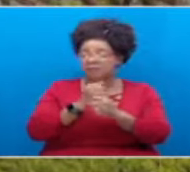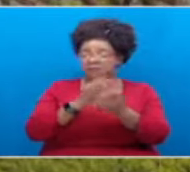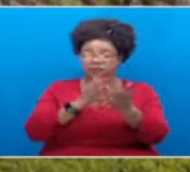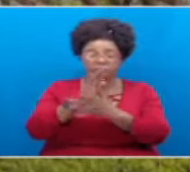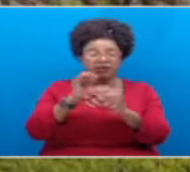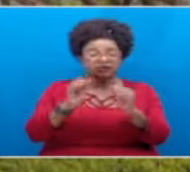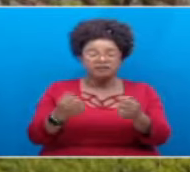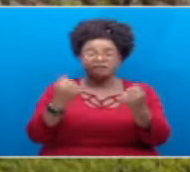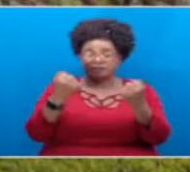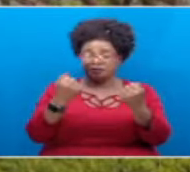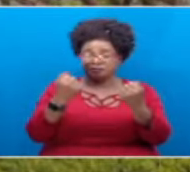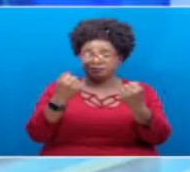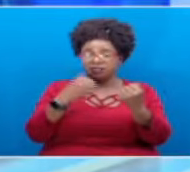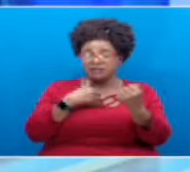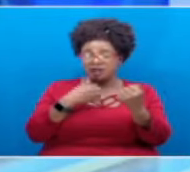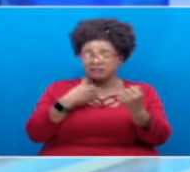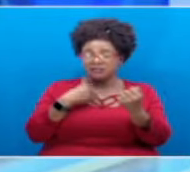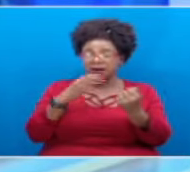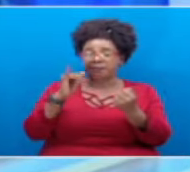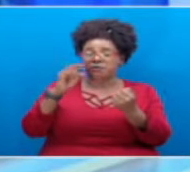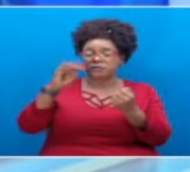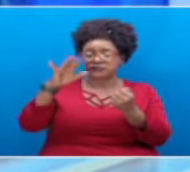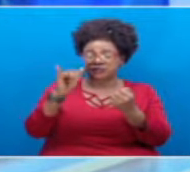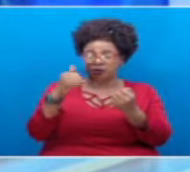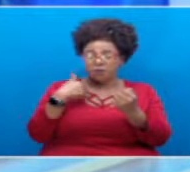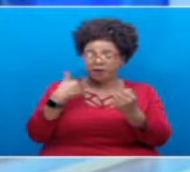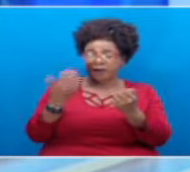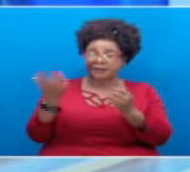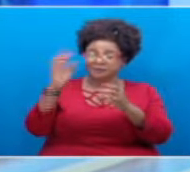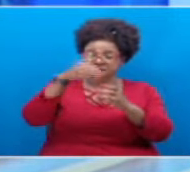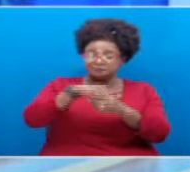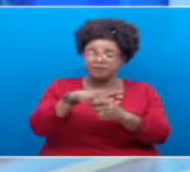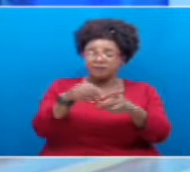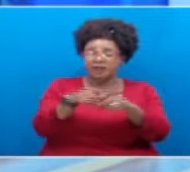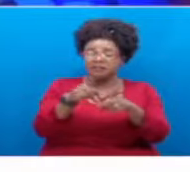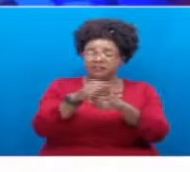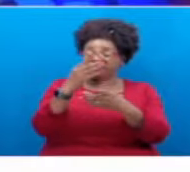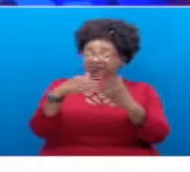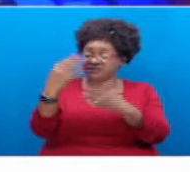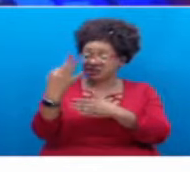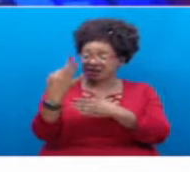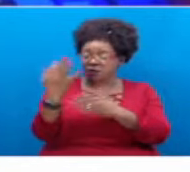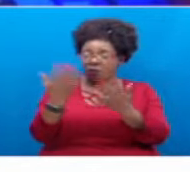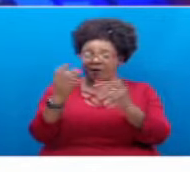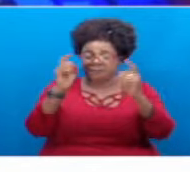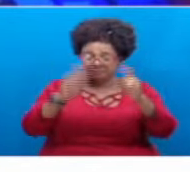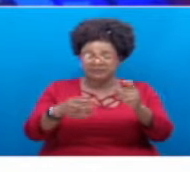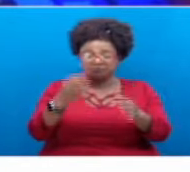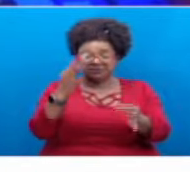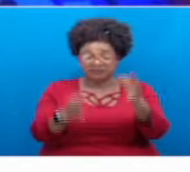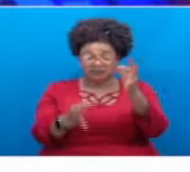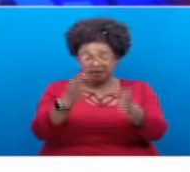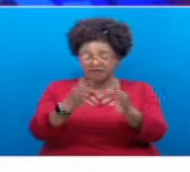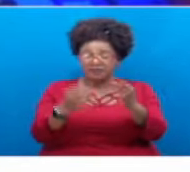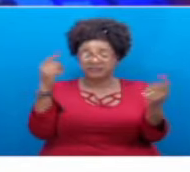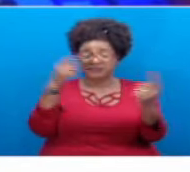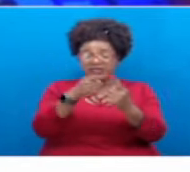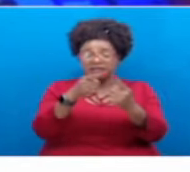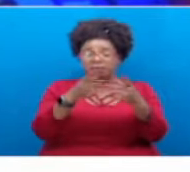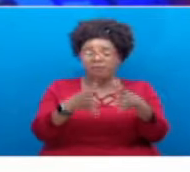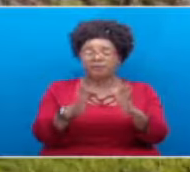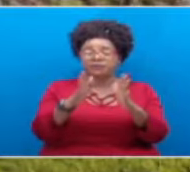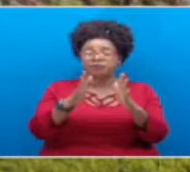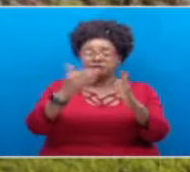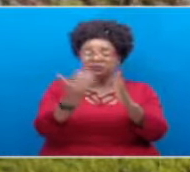induces immunity. We came in at the phase 3, where now it has to be tried in the target population, children under 5, in